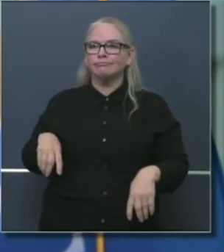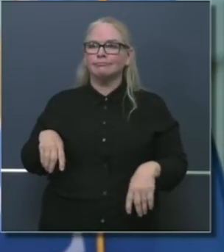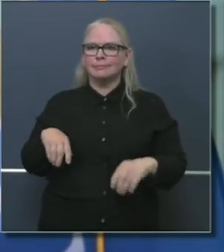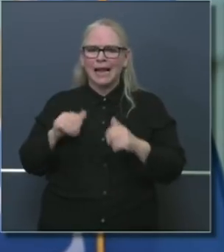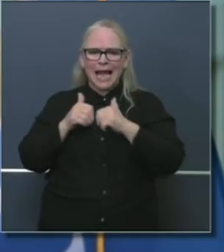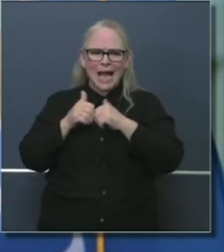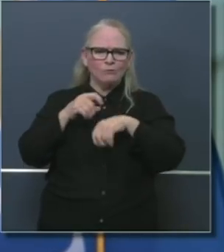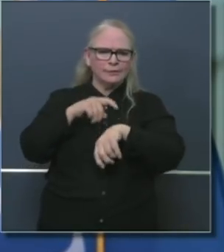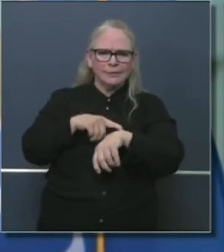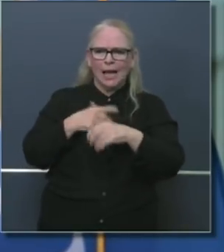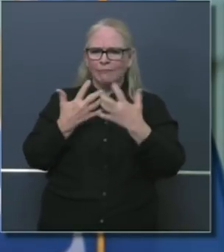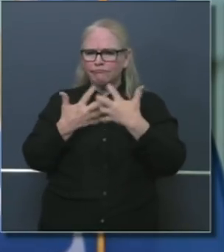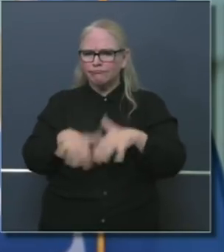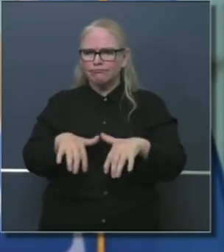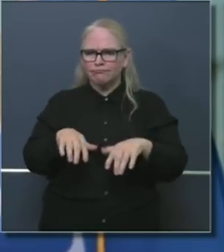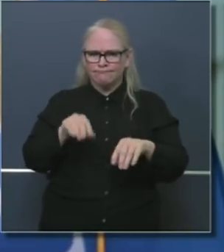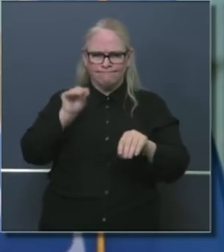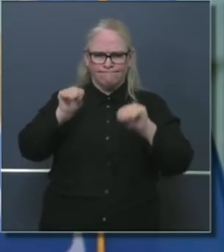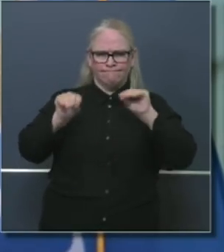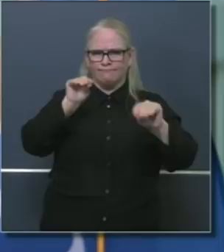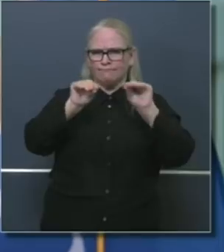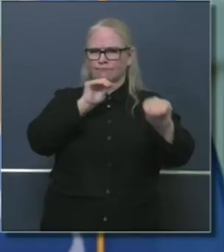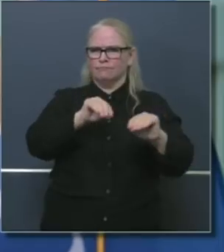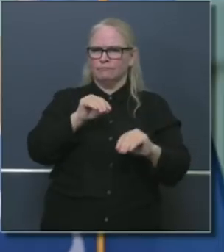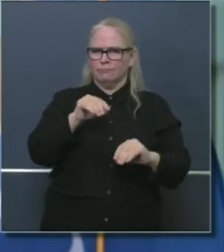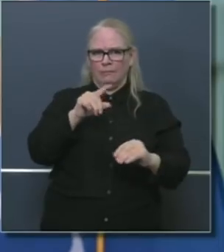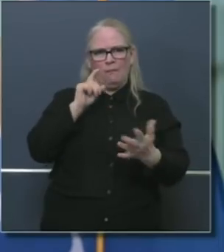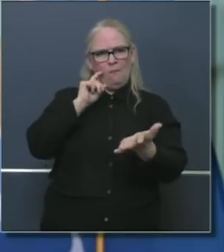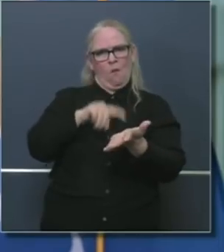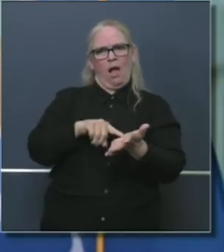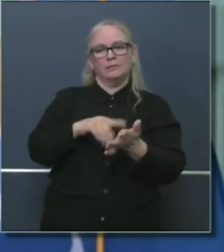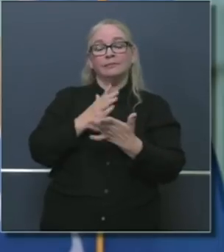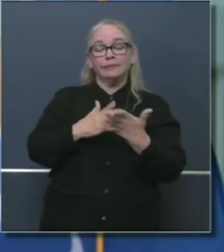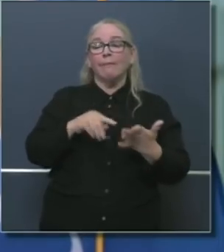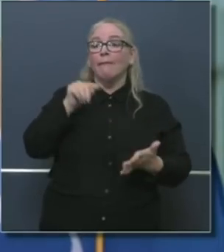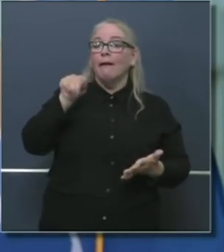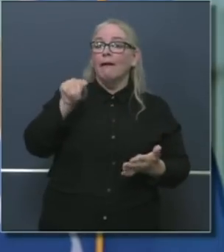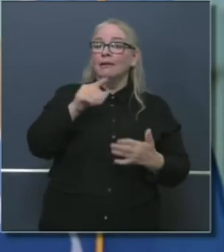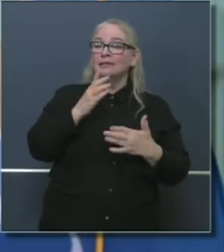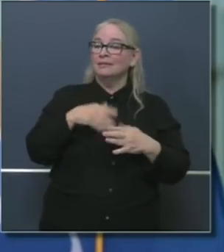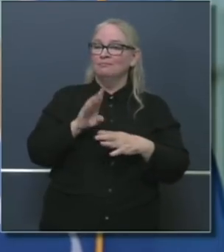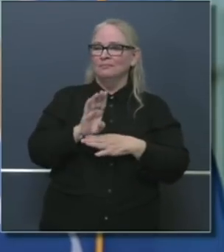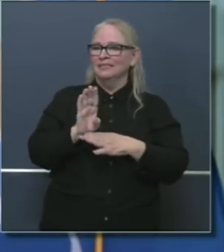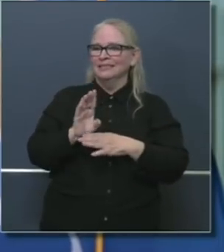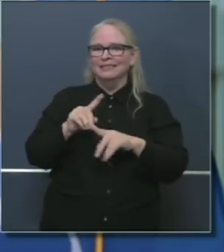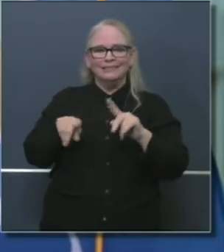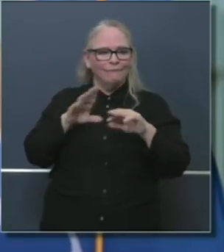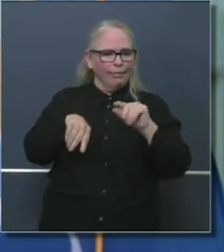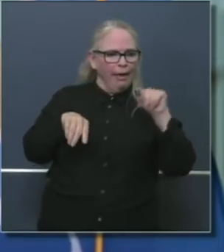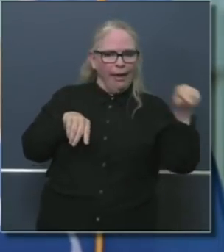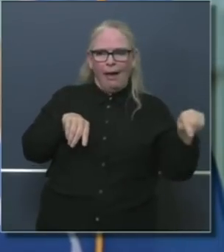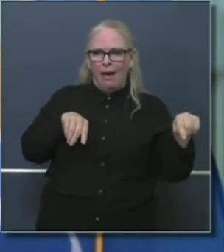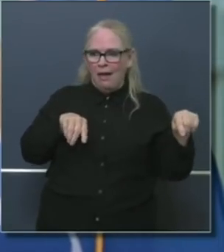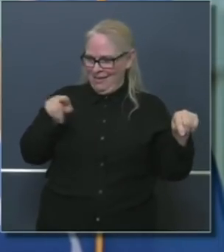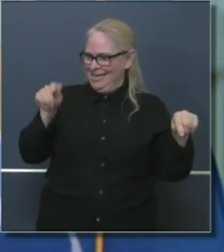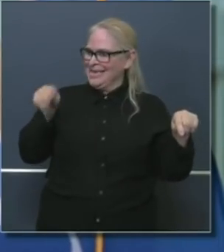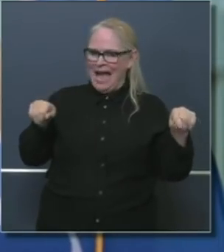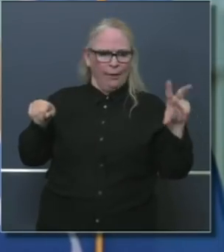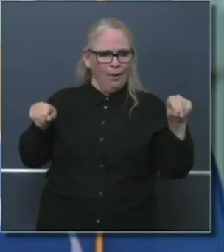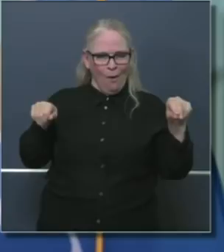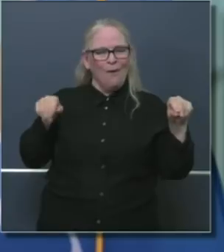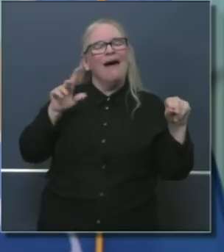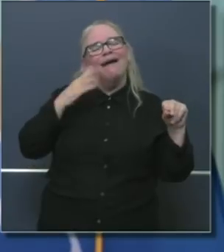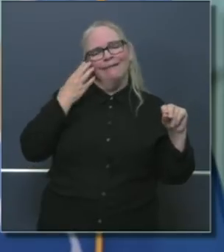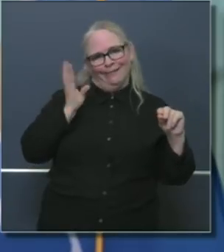recognition that businesses are very different, even within sectors, something I know very well personally. Again, not